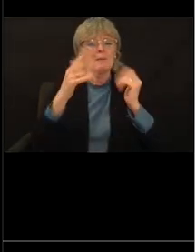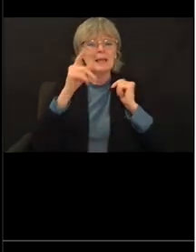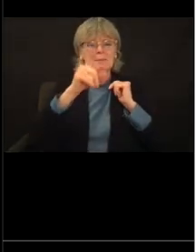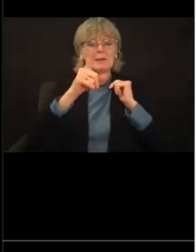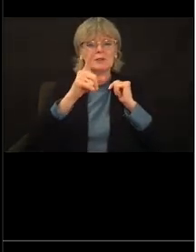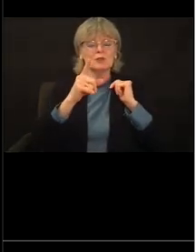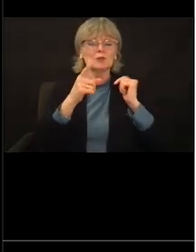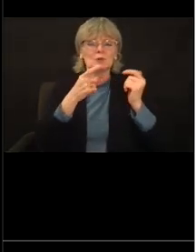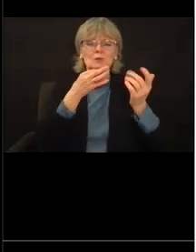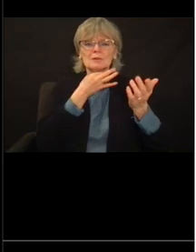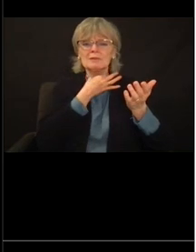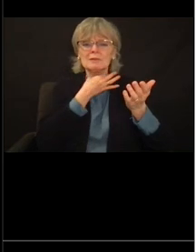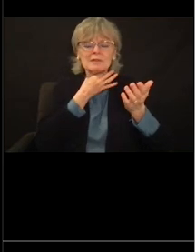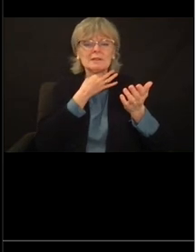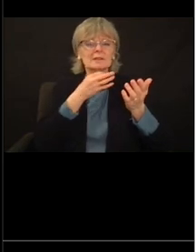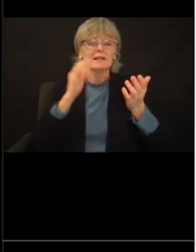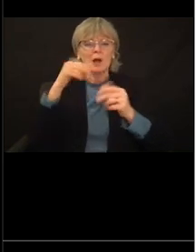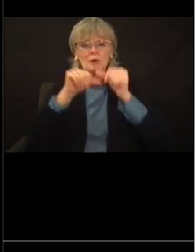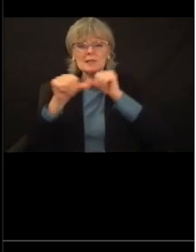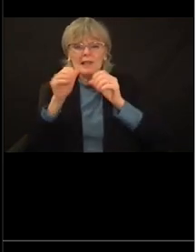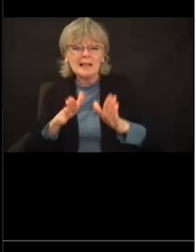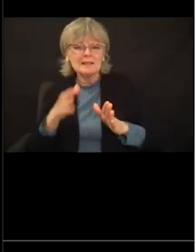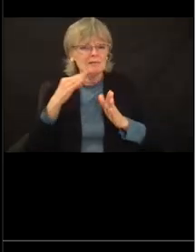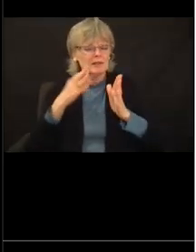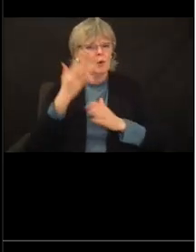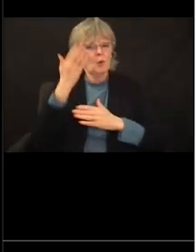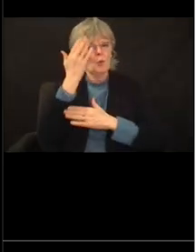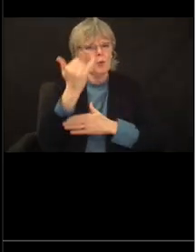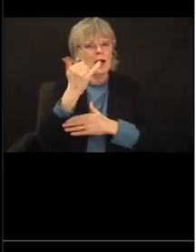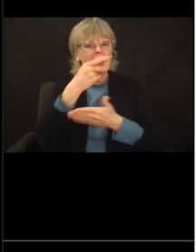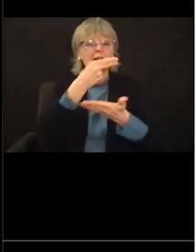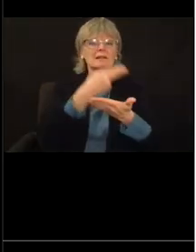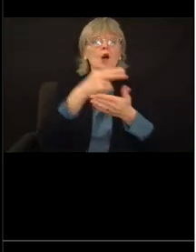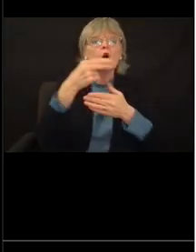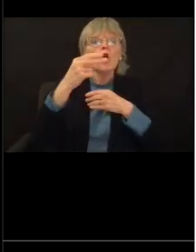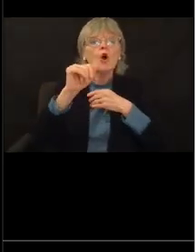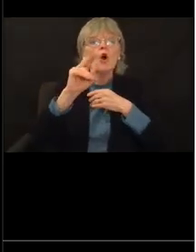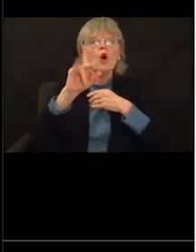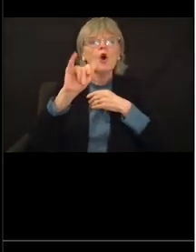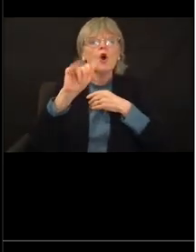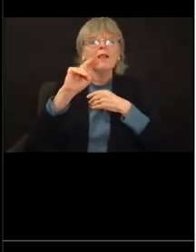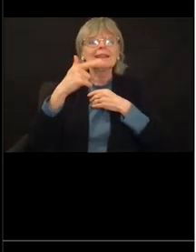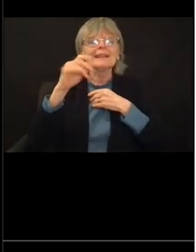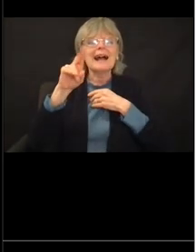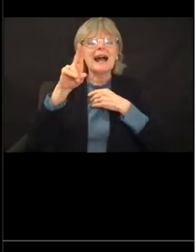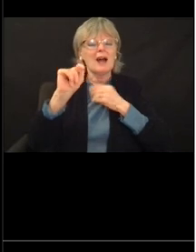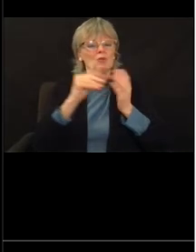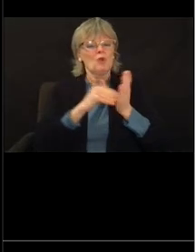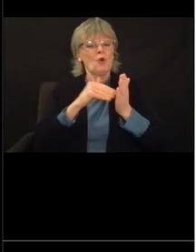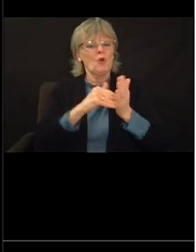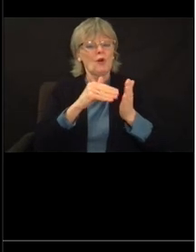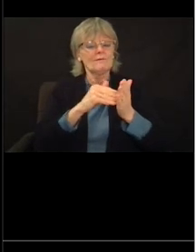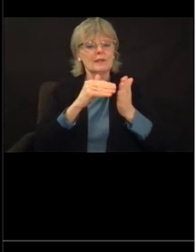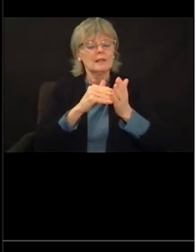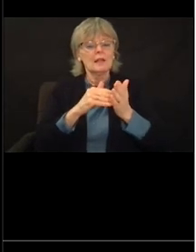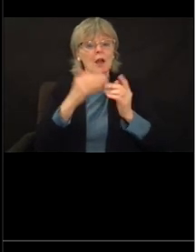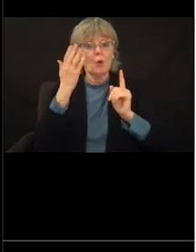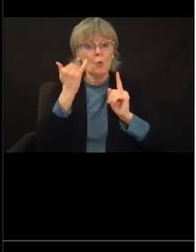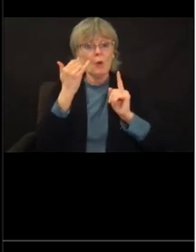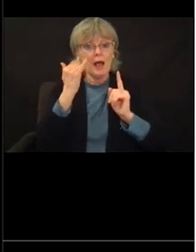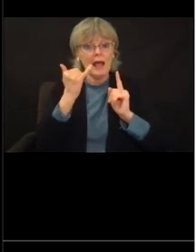our volunteers and our scientists were, why was RE20 hauling out so often? And what happened was RE20